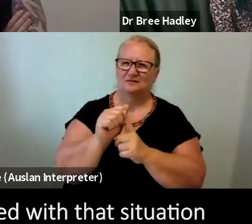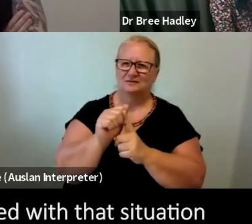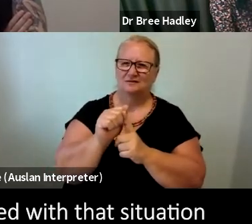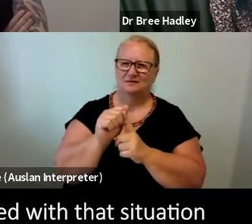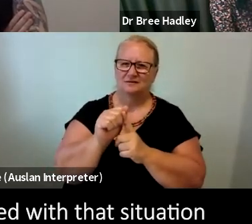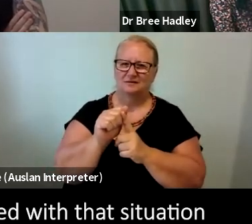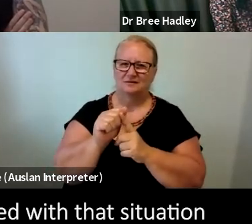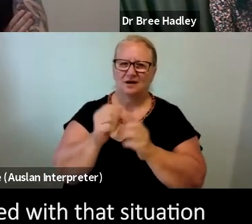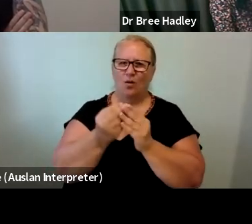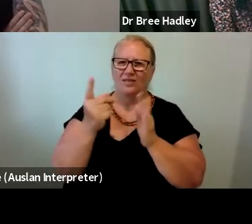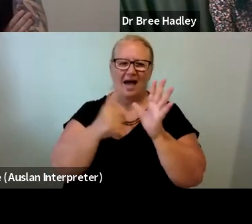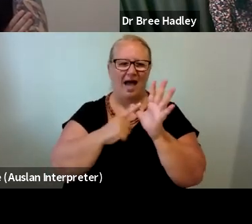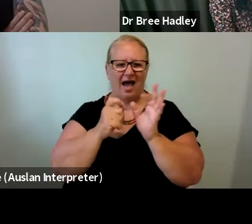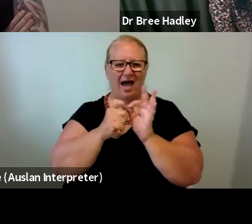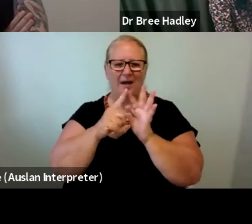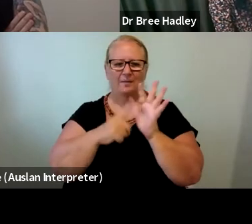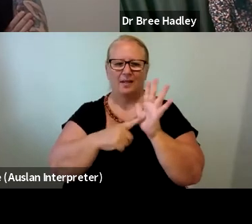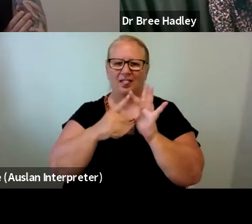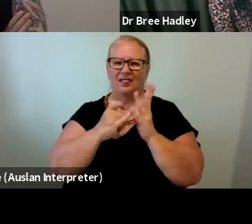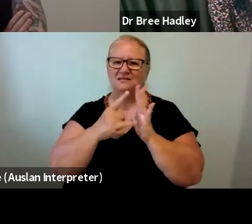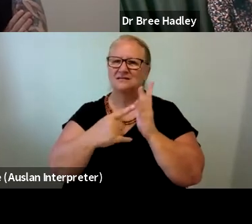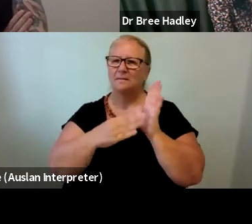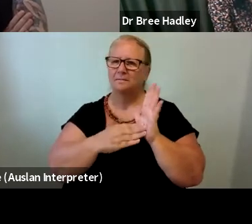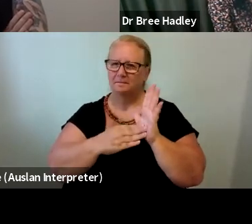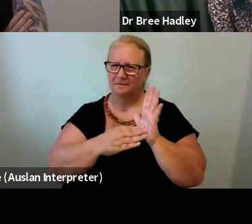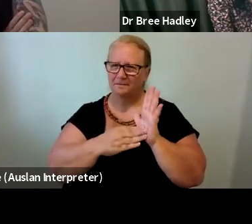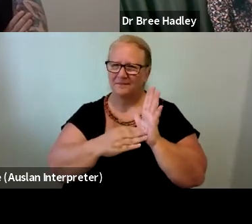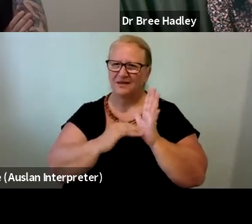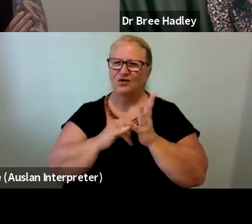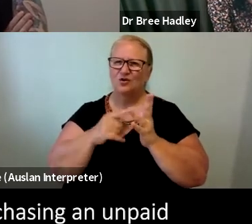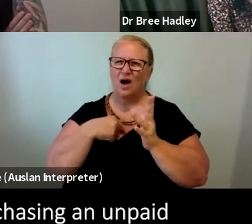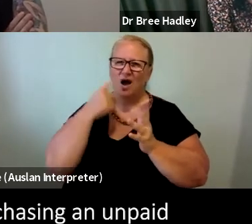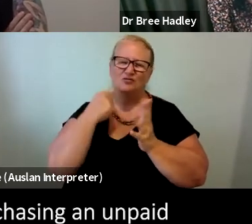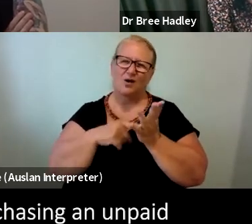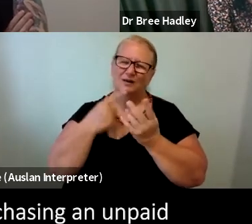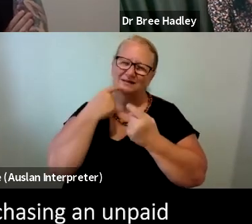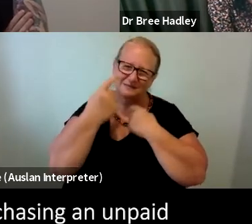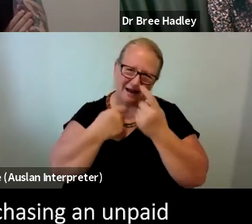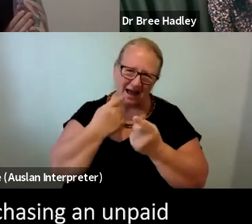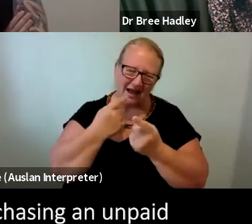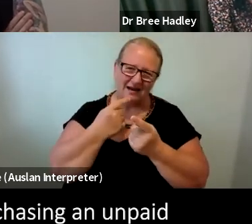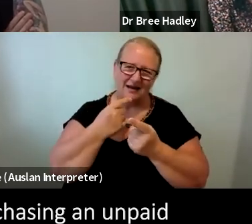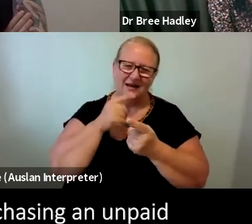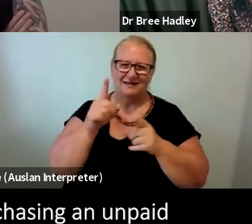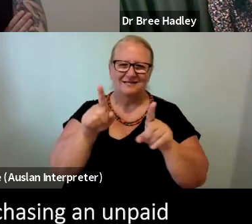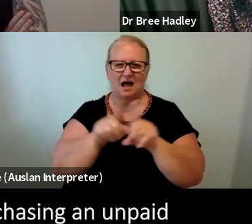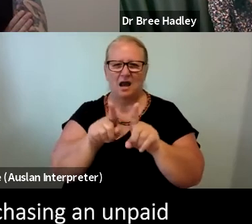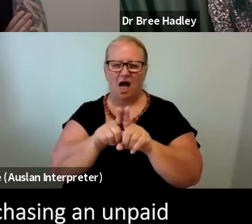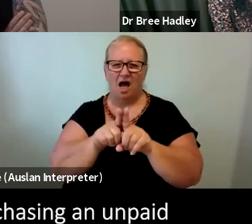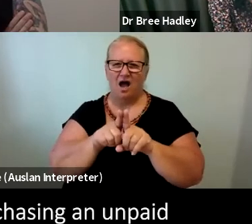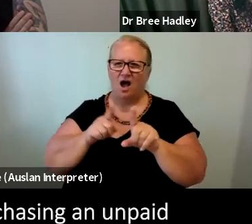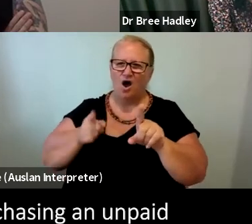with ableism, and so I try to explain to it in terms of it's like chasing